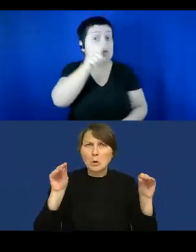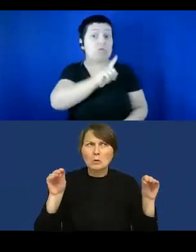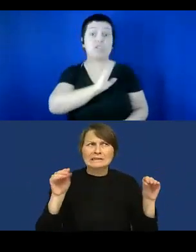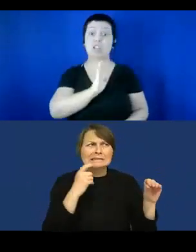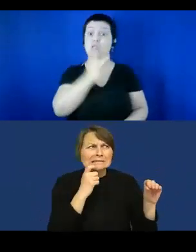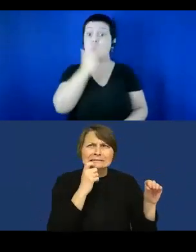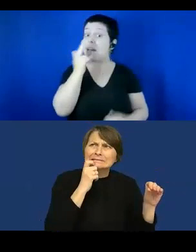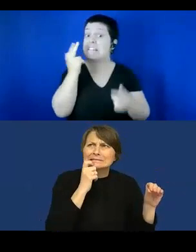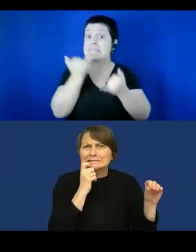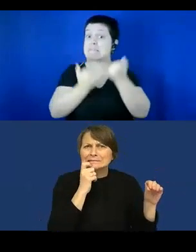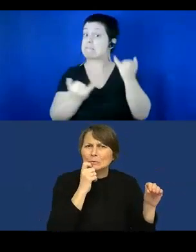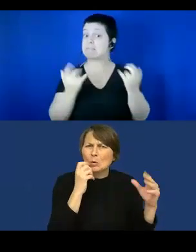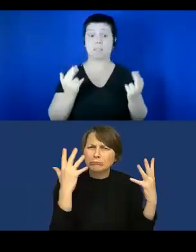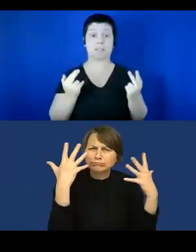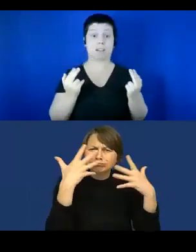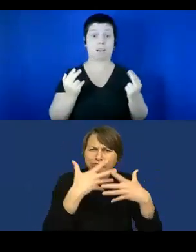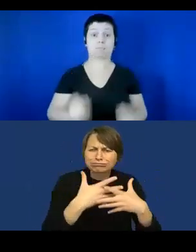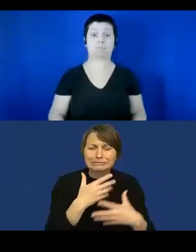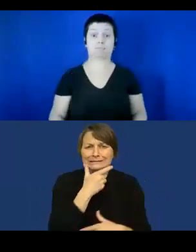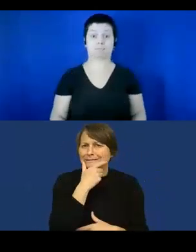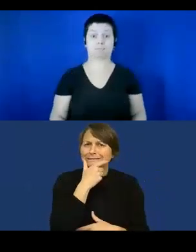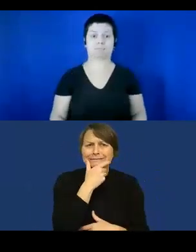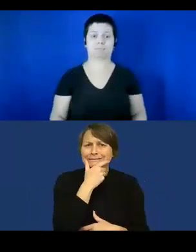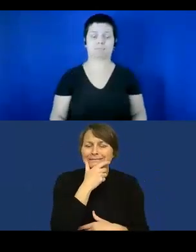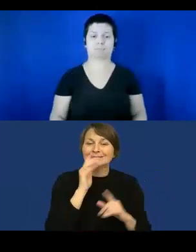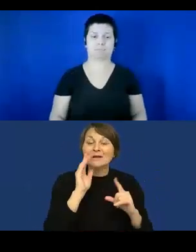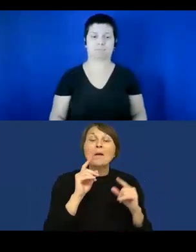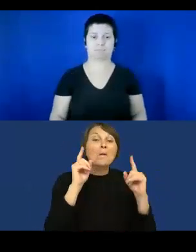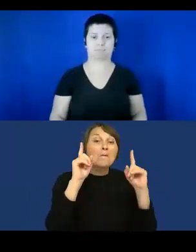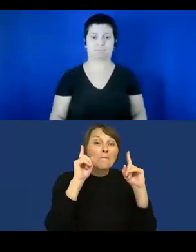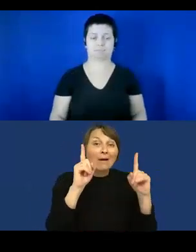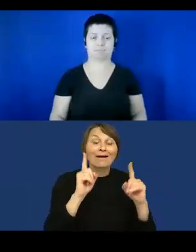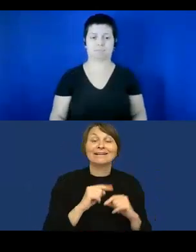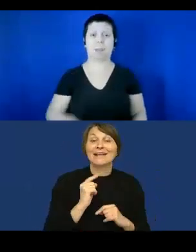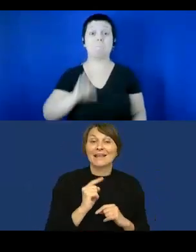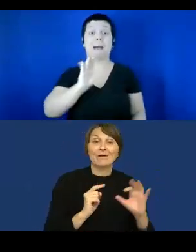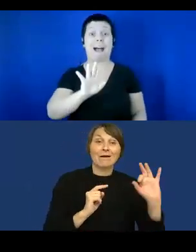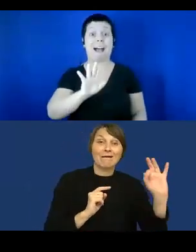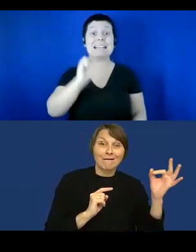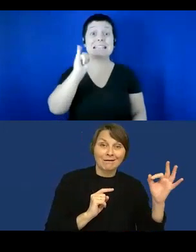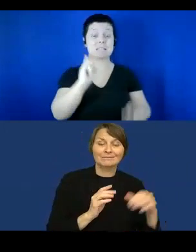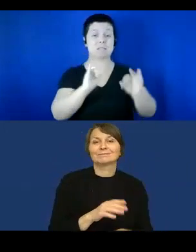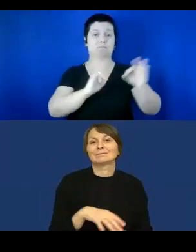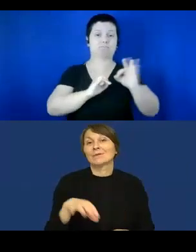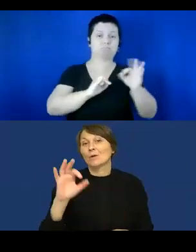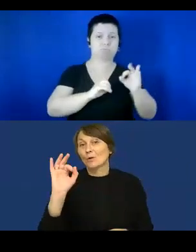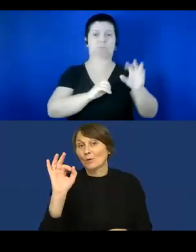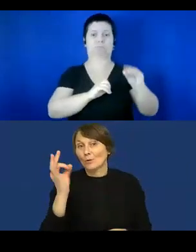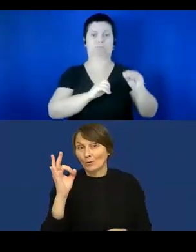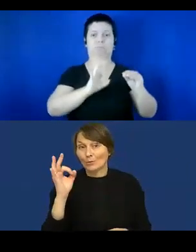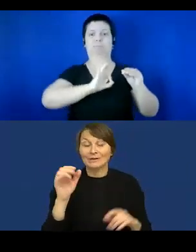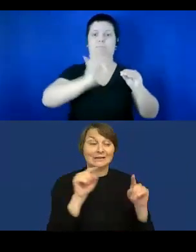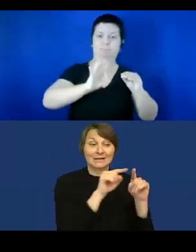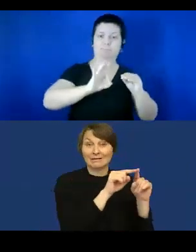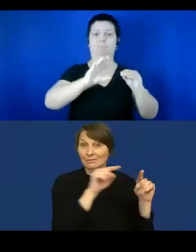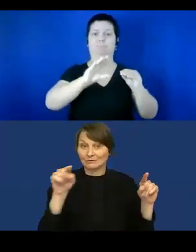However, when we presented distances using sequential vibrations in the horizontal direction